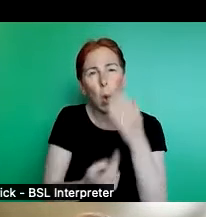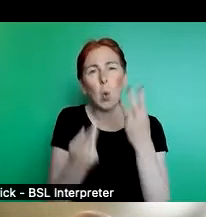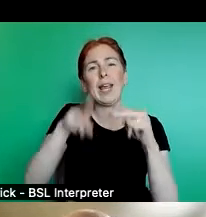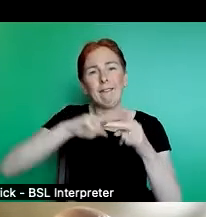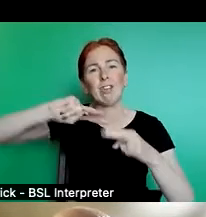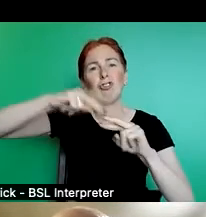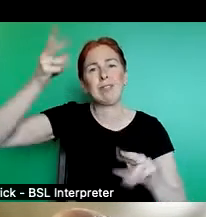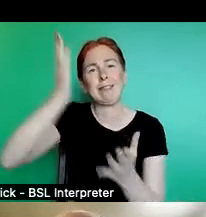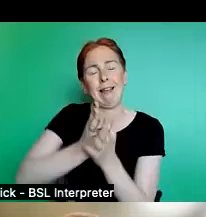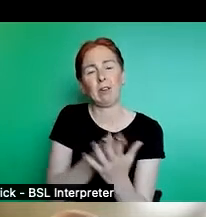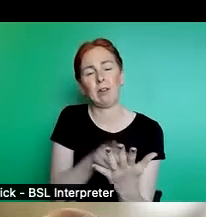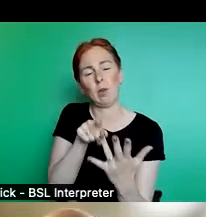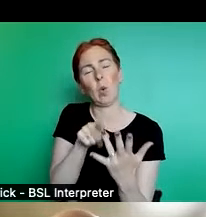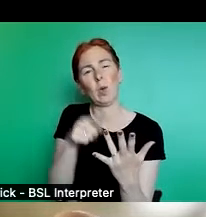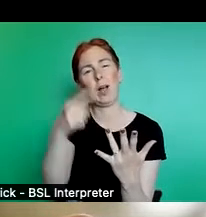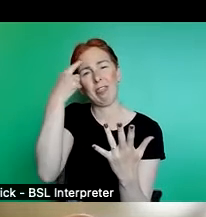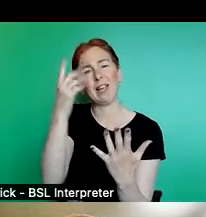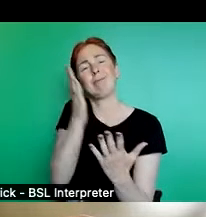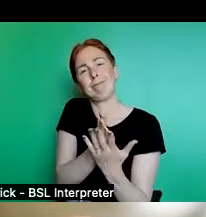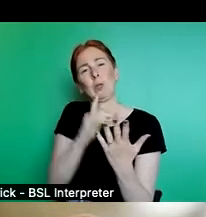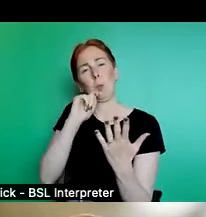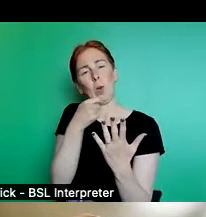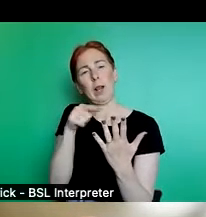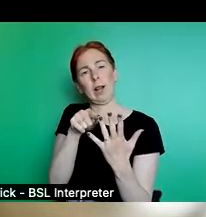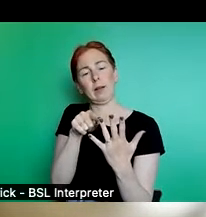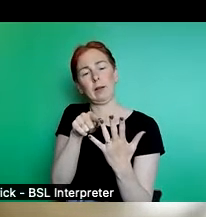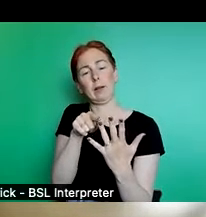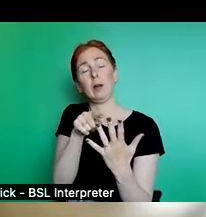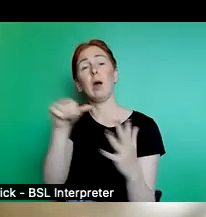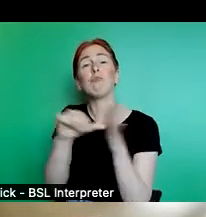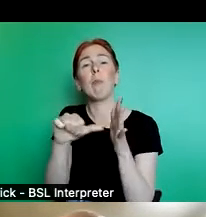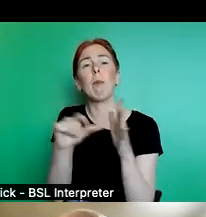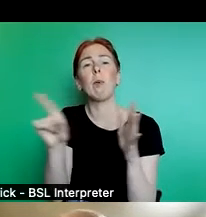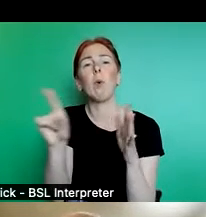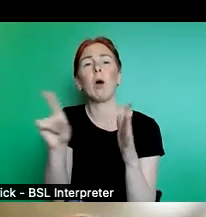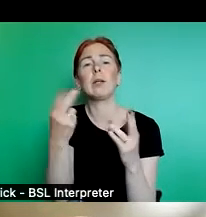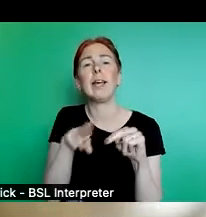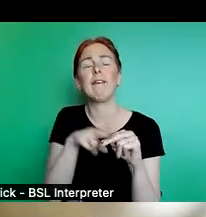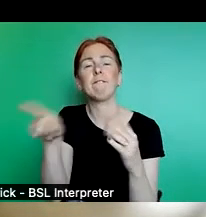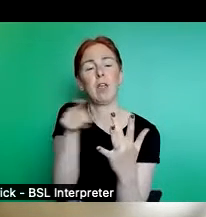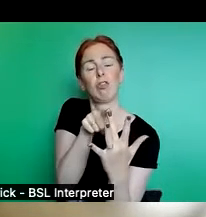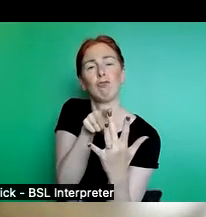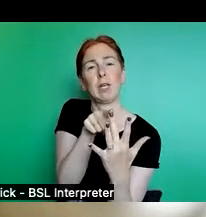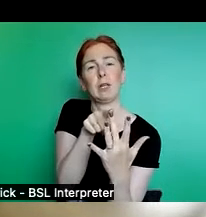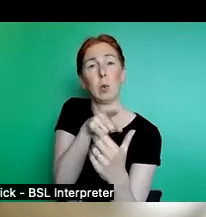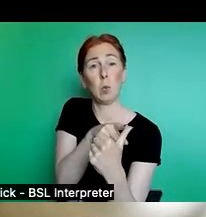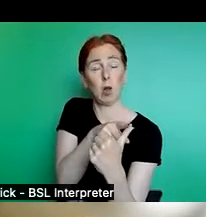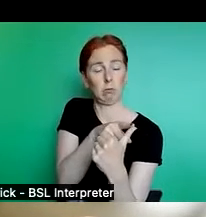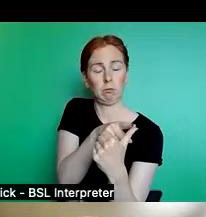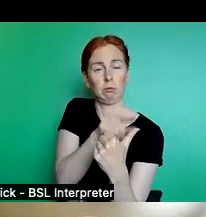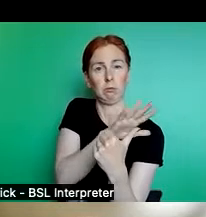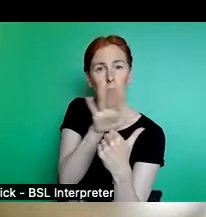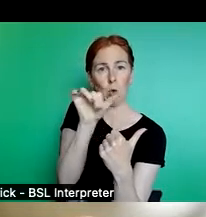that's likely pathogenic. We're pretty happy with that, so that's fine. The real problem comes about with the class 3 ones, where we just don't